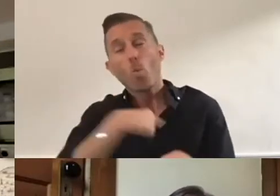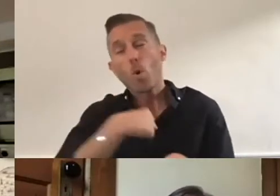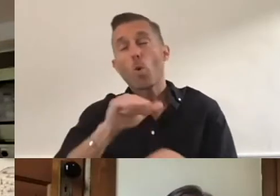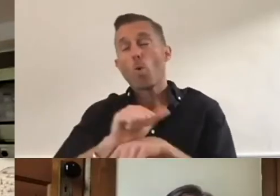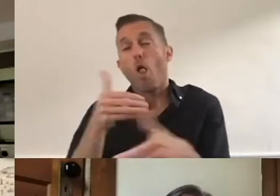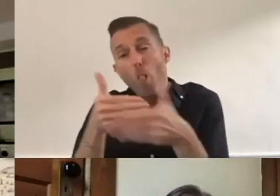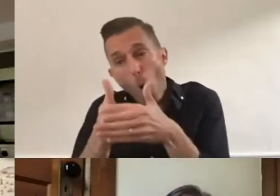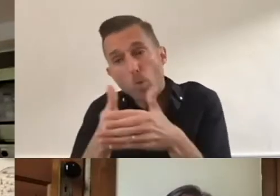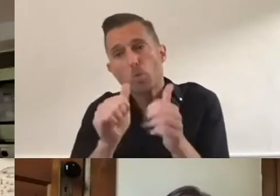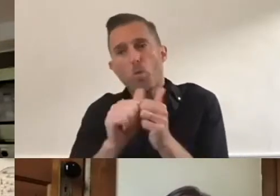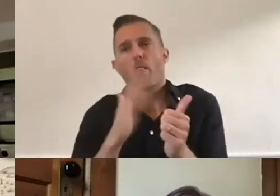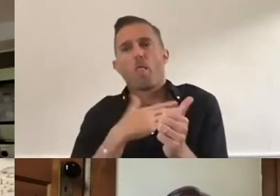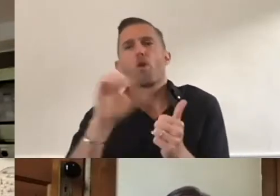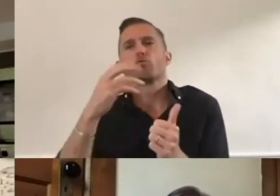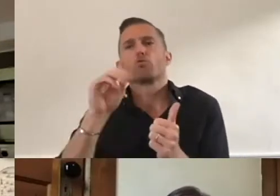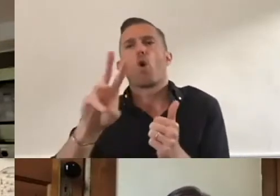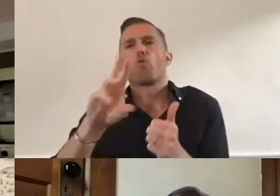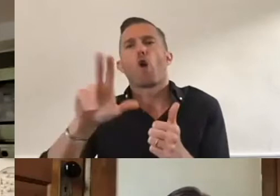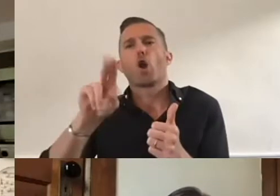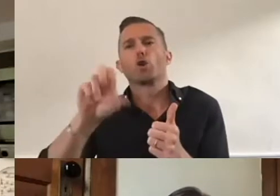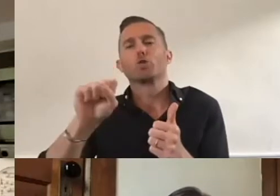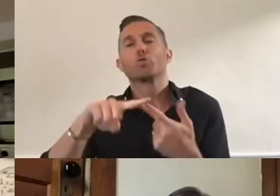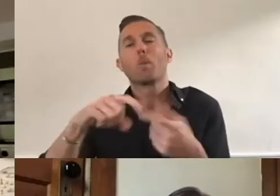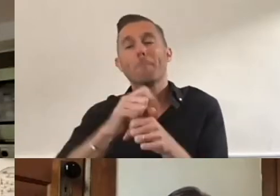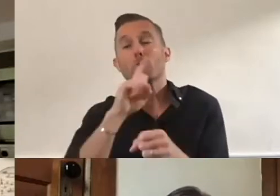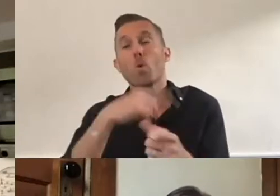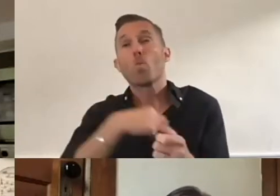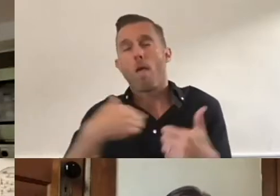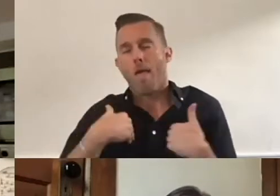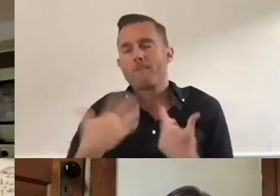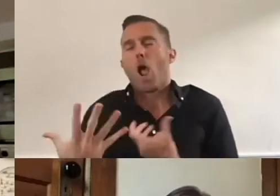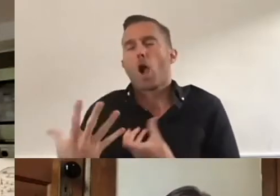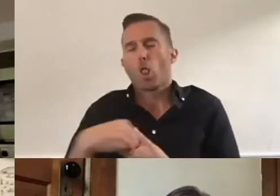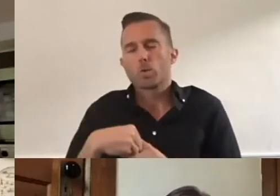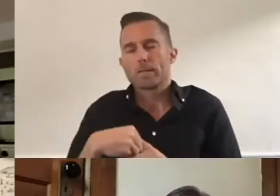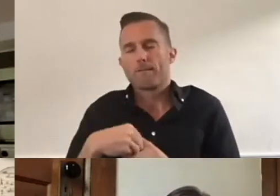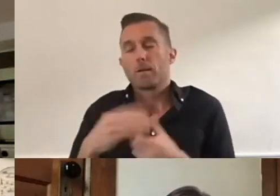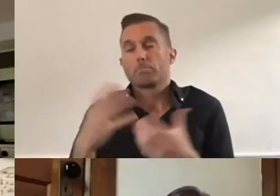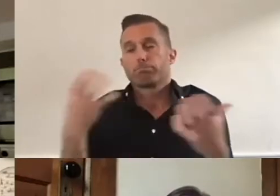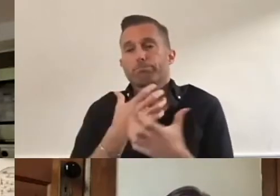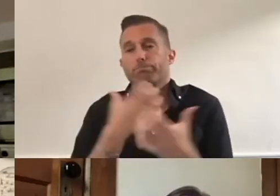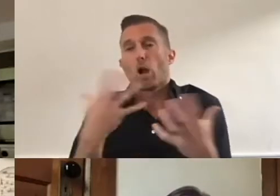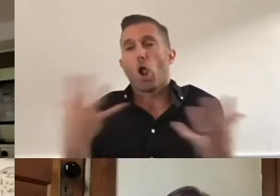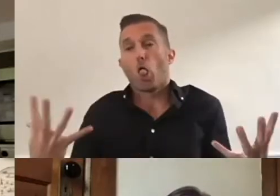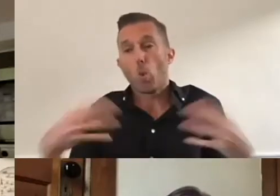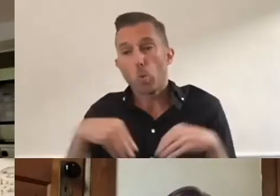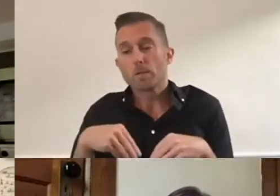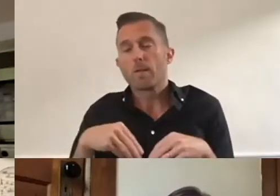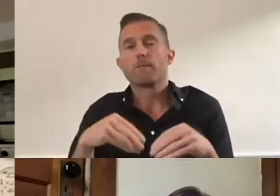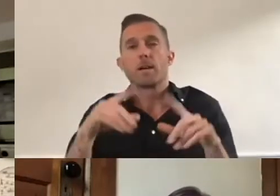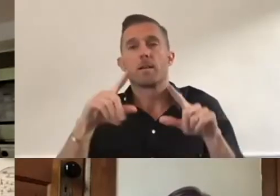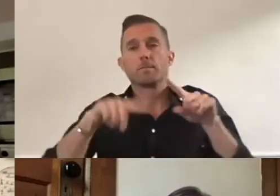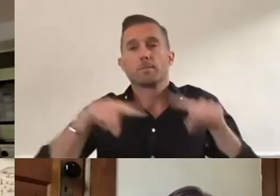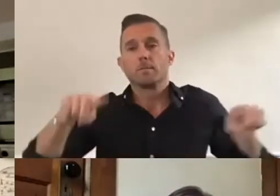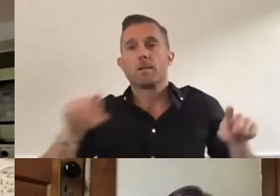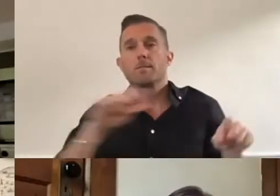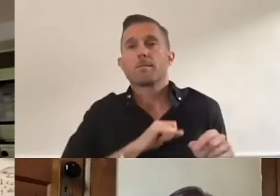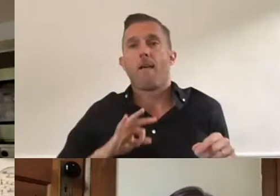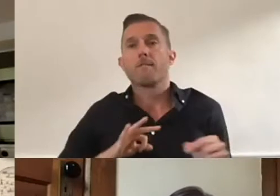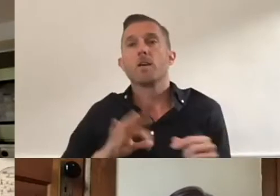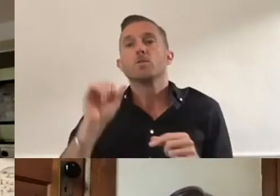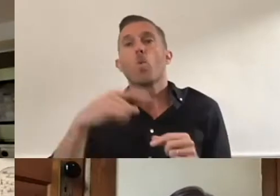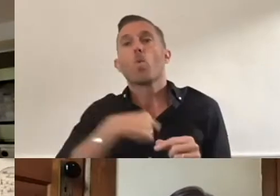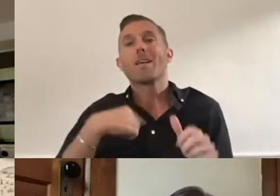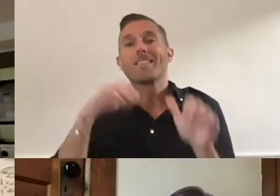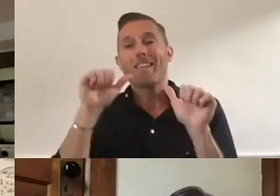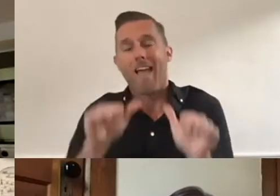we are having an inclusive and diverse staff as possible, so that we can,